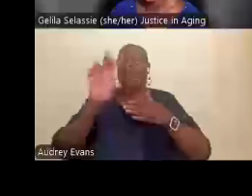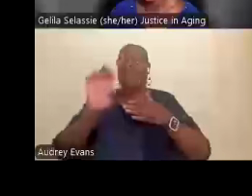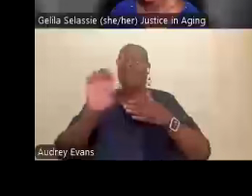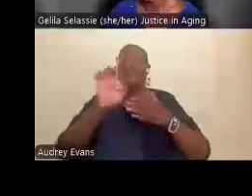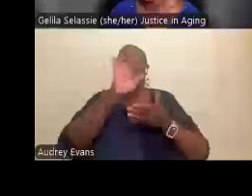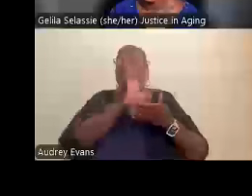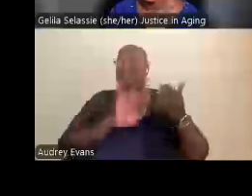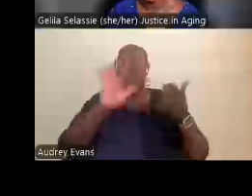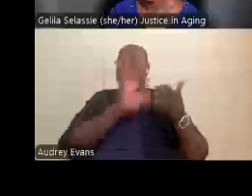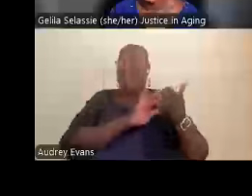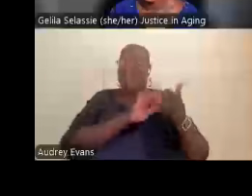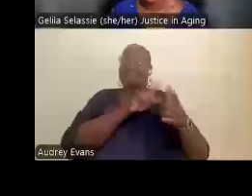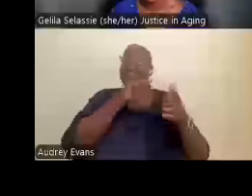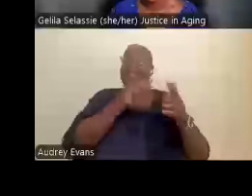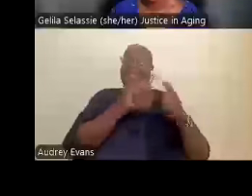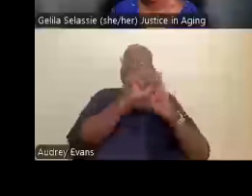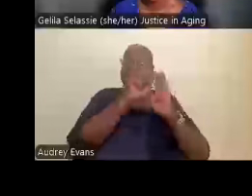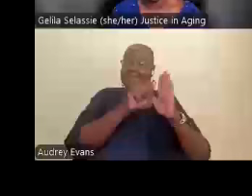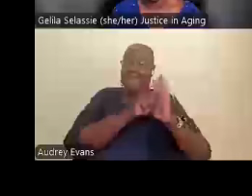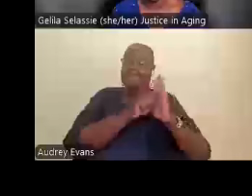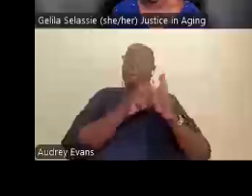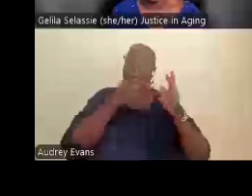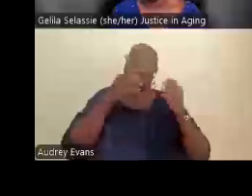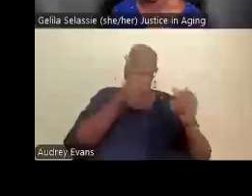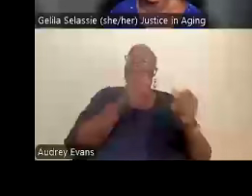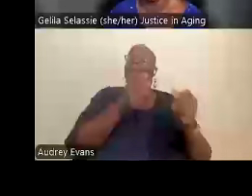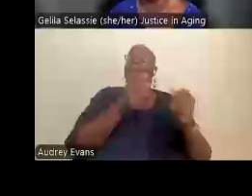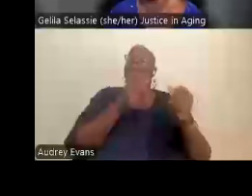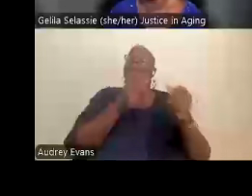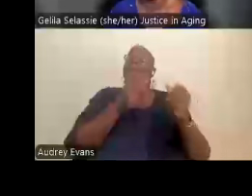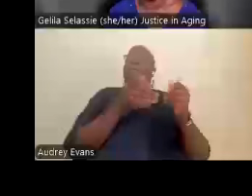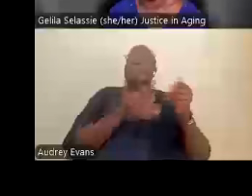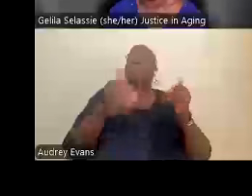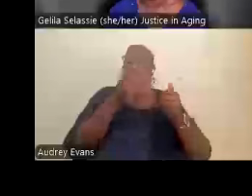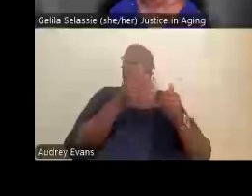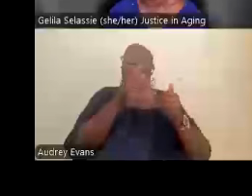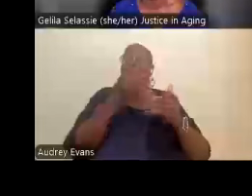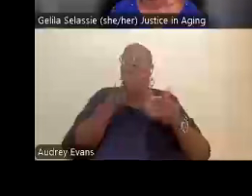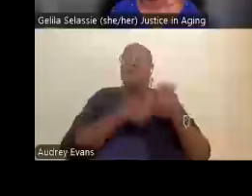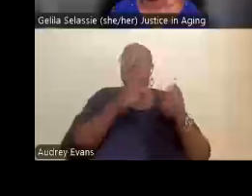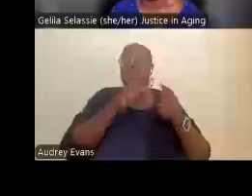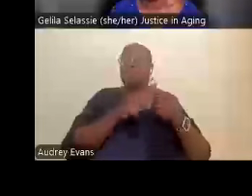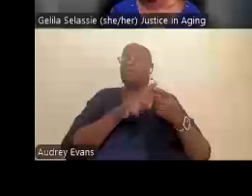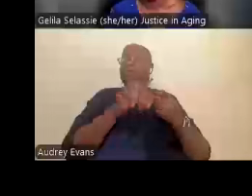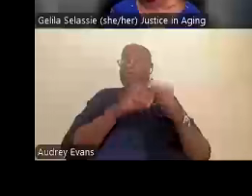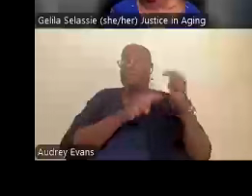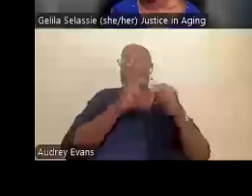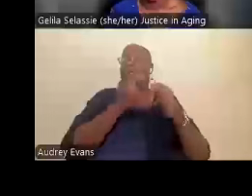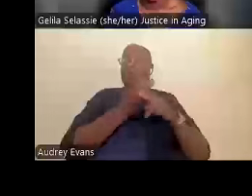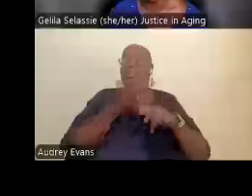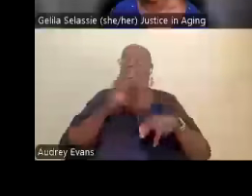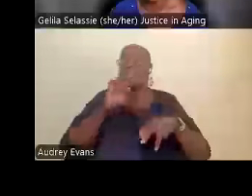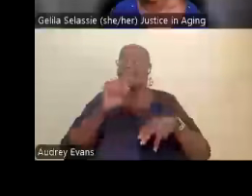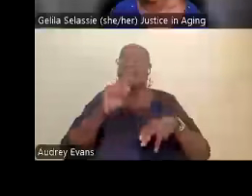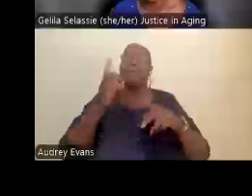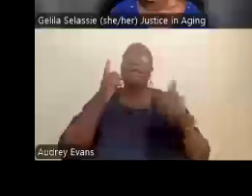paid, then the state pays the remainder of the facility, pays the remainder of your healthcare costs to the facility under Medicaid. So you might have